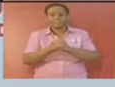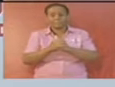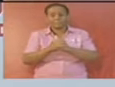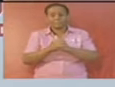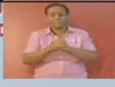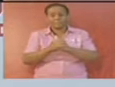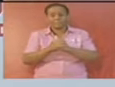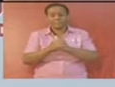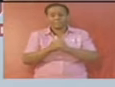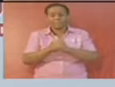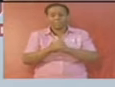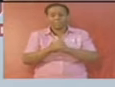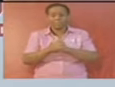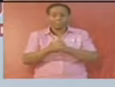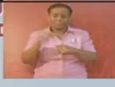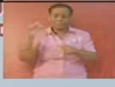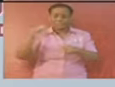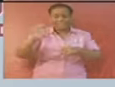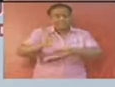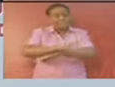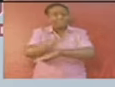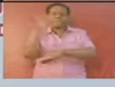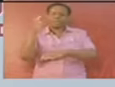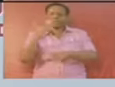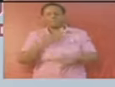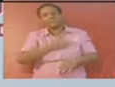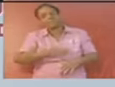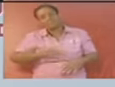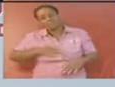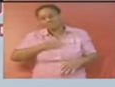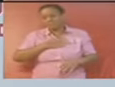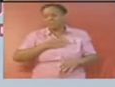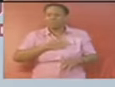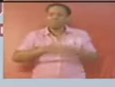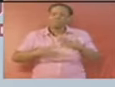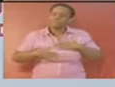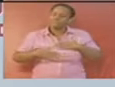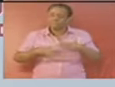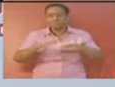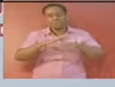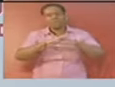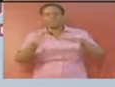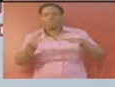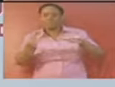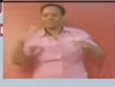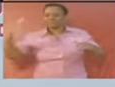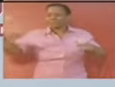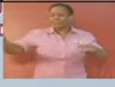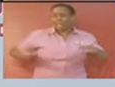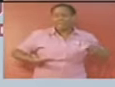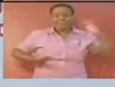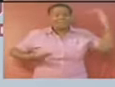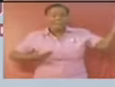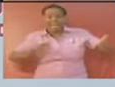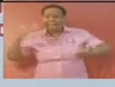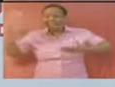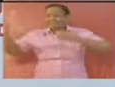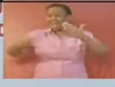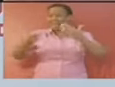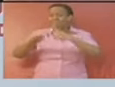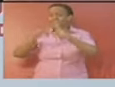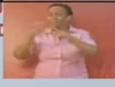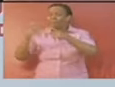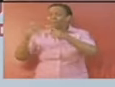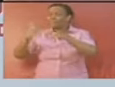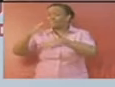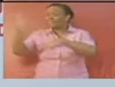Christmas, resist the temptation to invite people into your home from other circles because you don't know